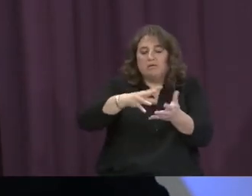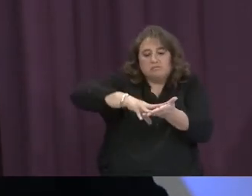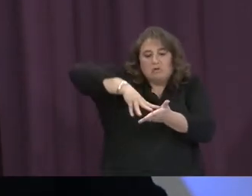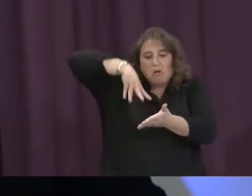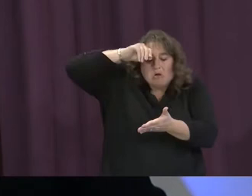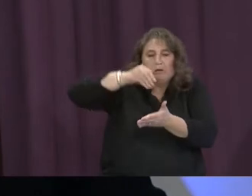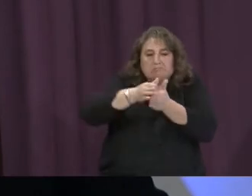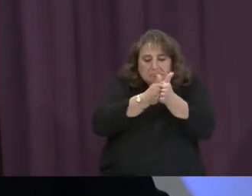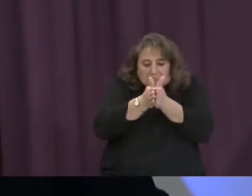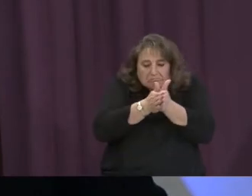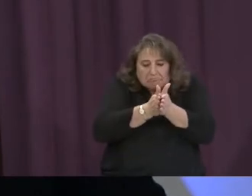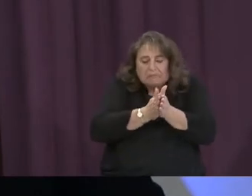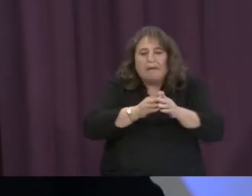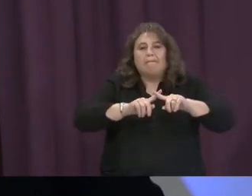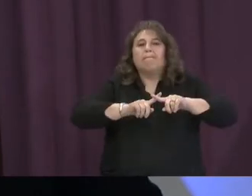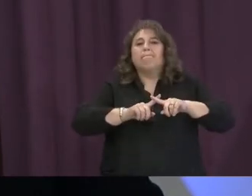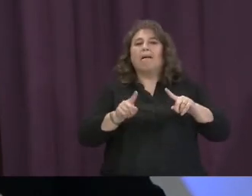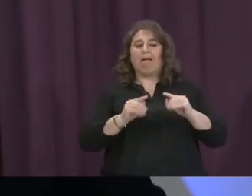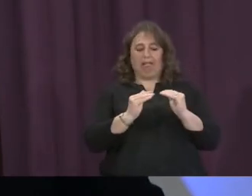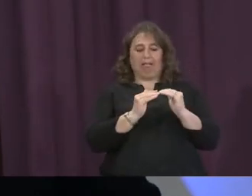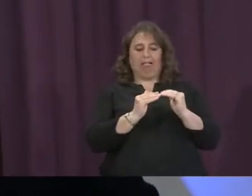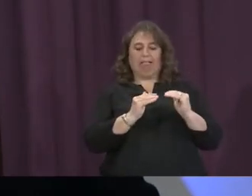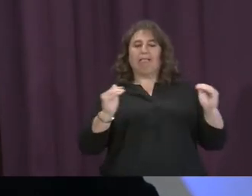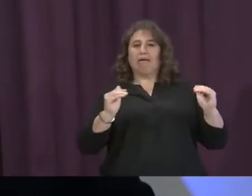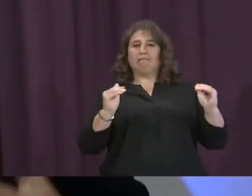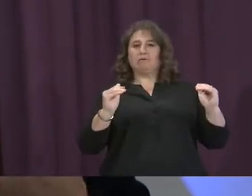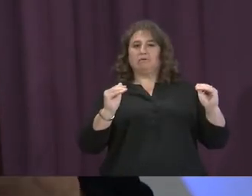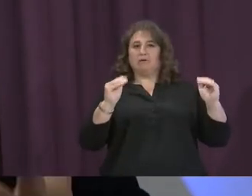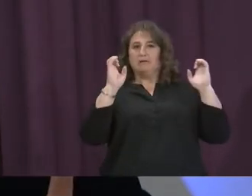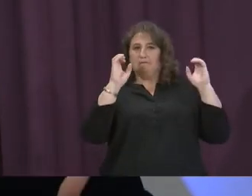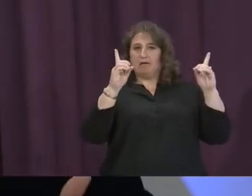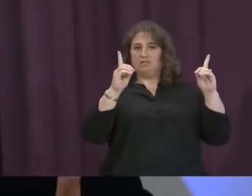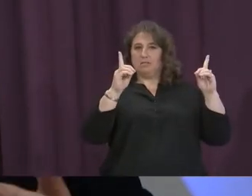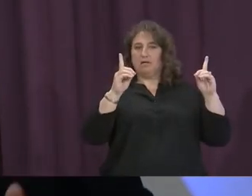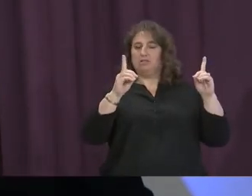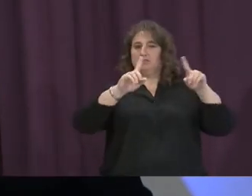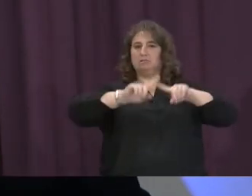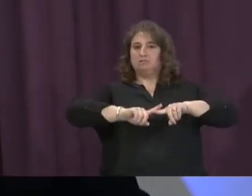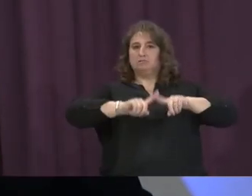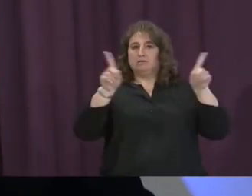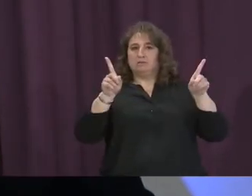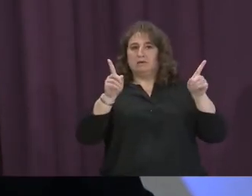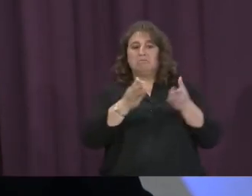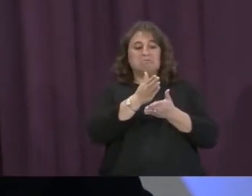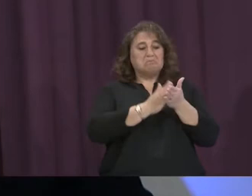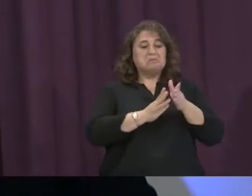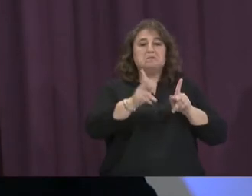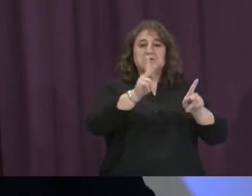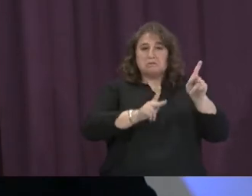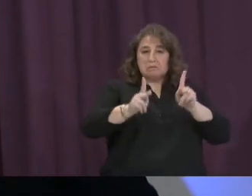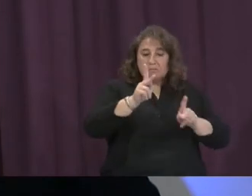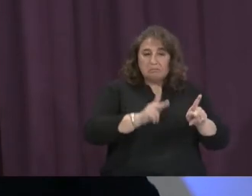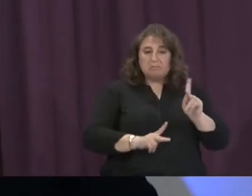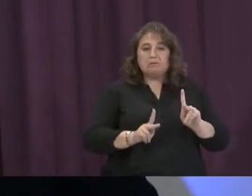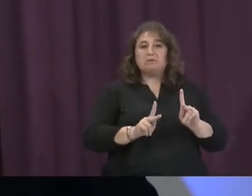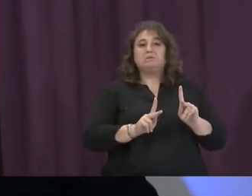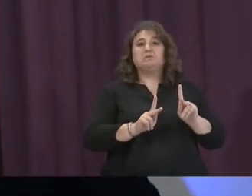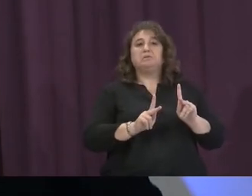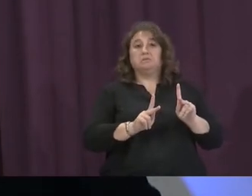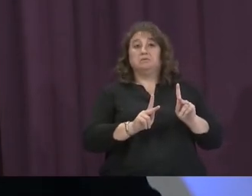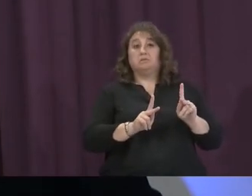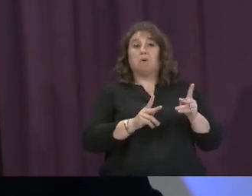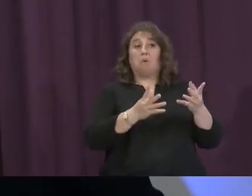different levels of education, people have sought out higher levels of education. Some people